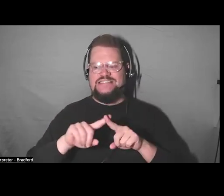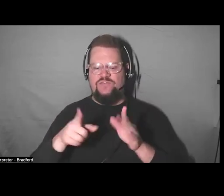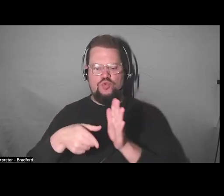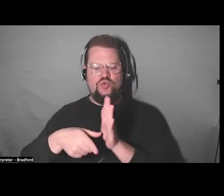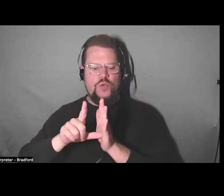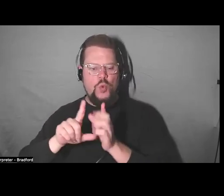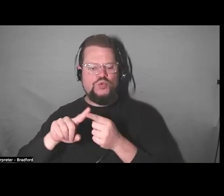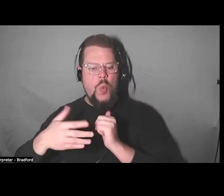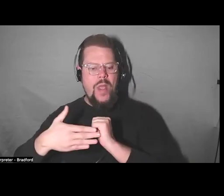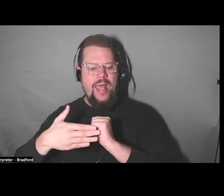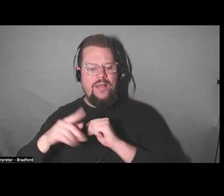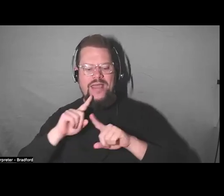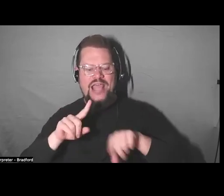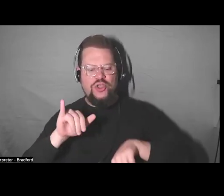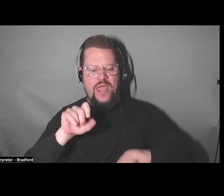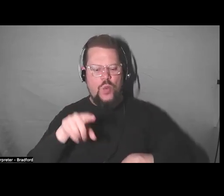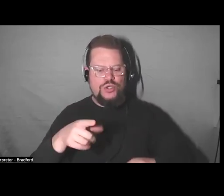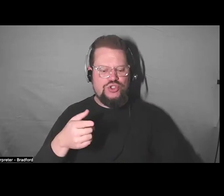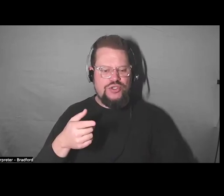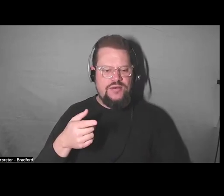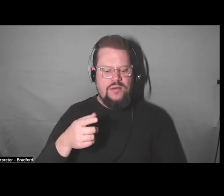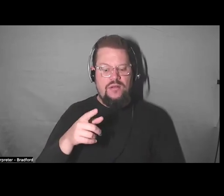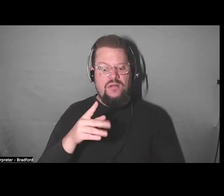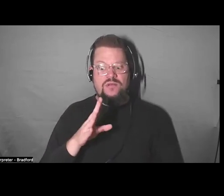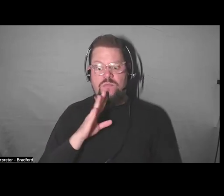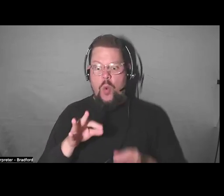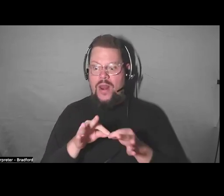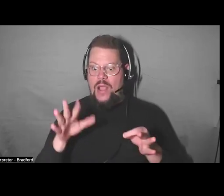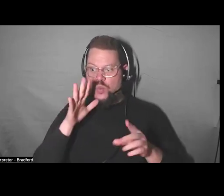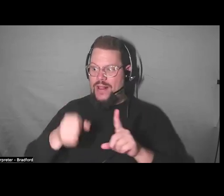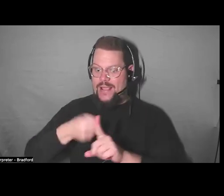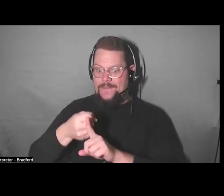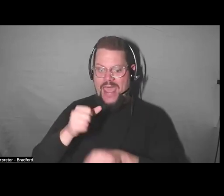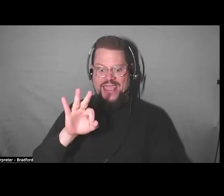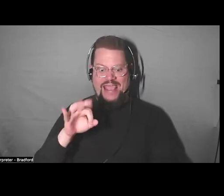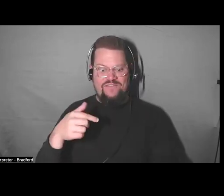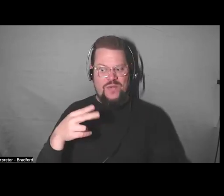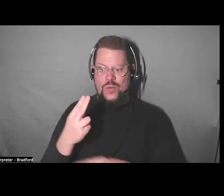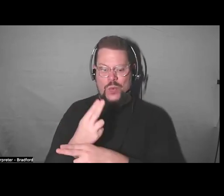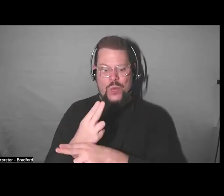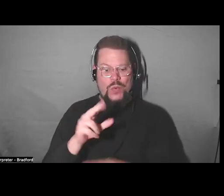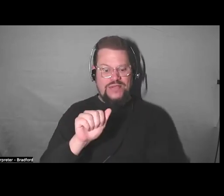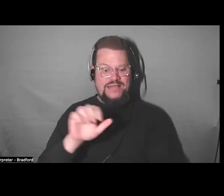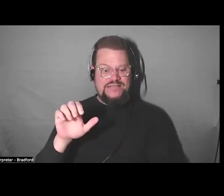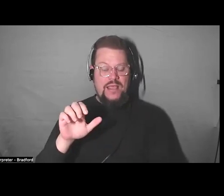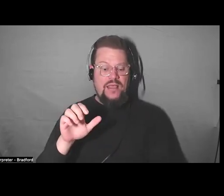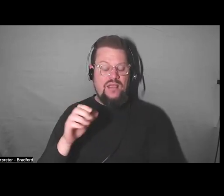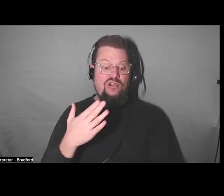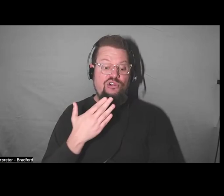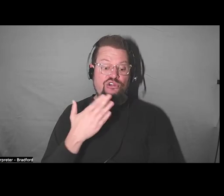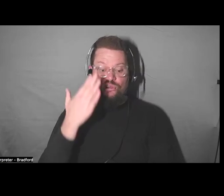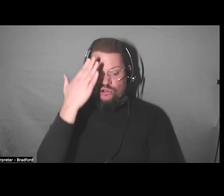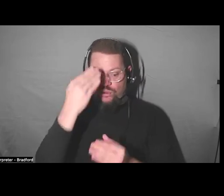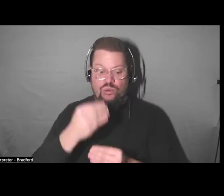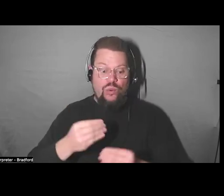this question of will spoken language be impacted if we introduce aided AAC? And the good news for